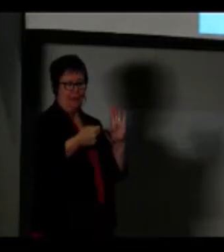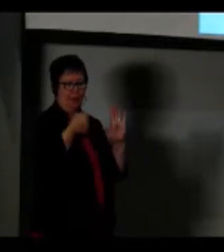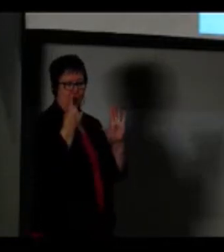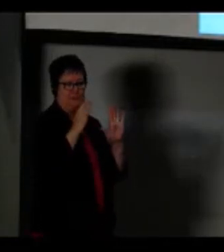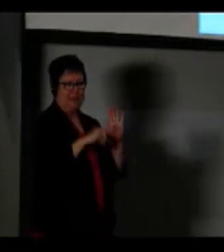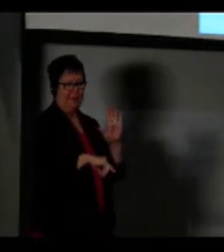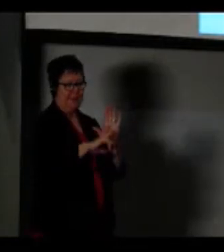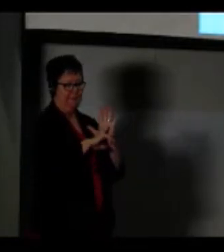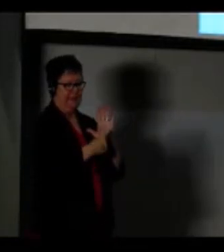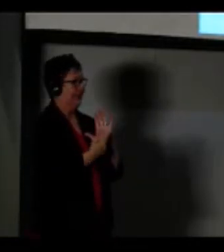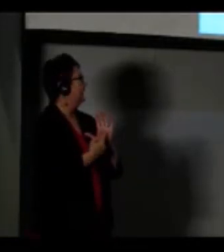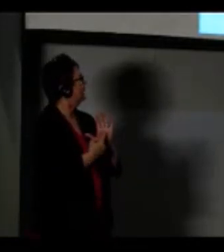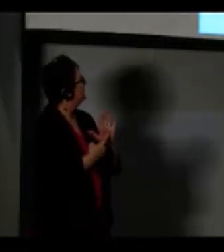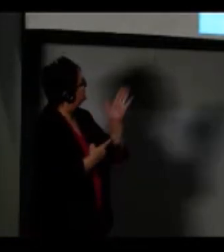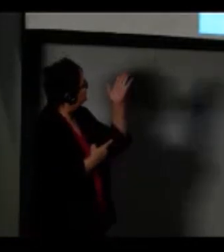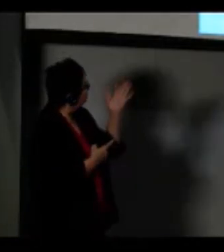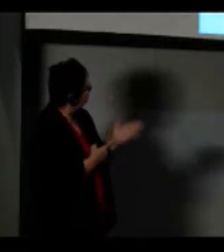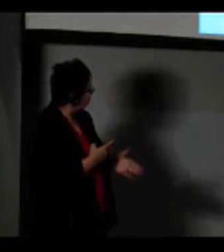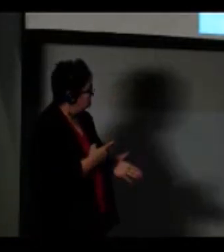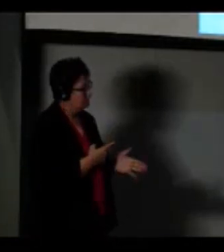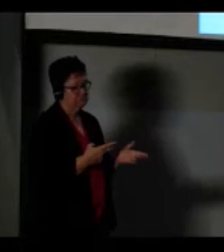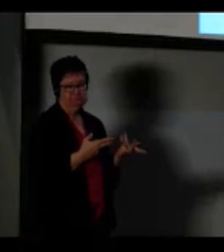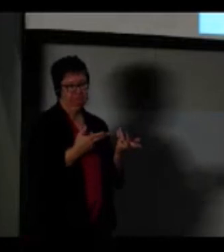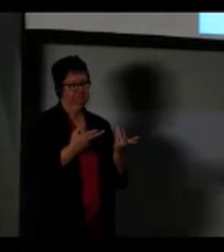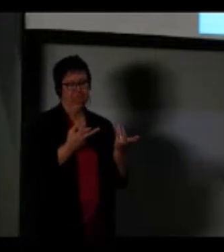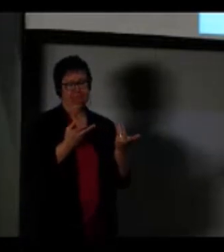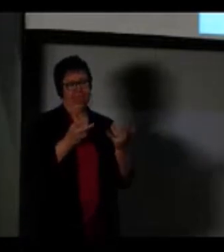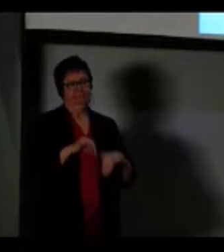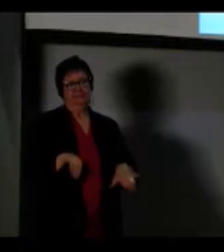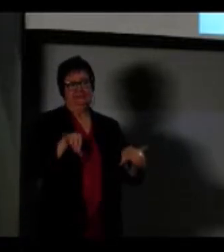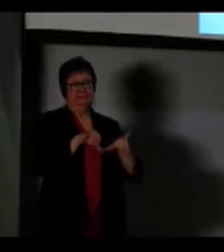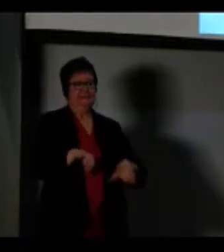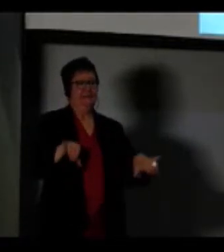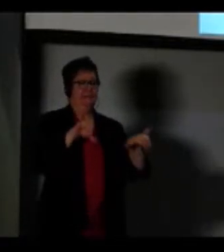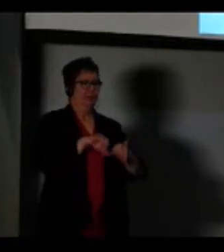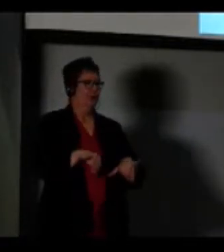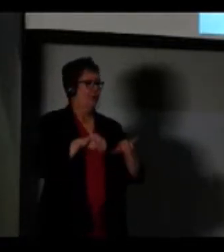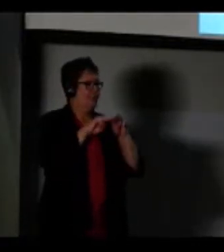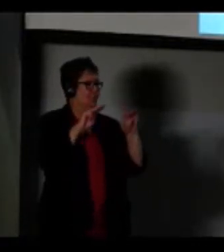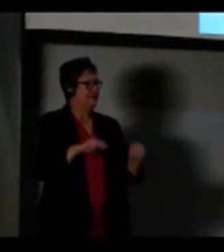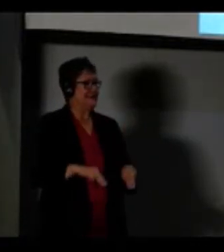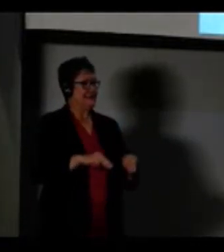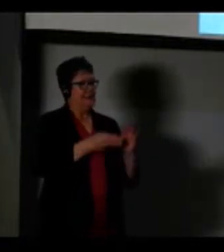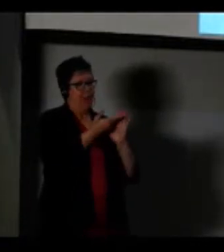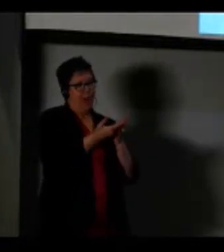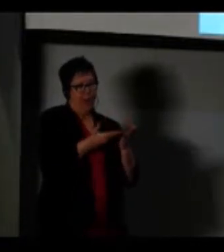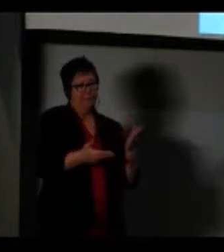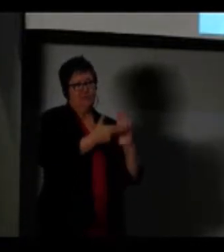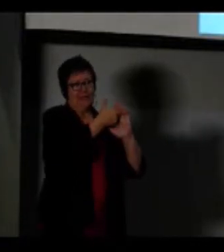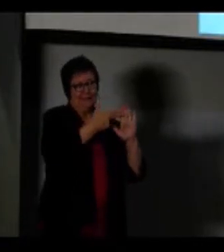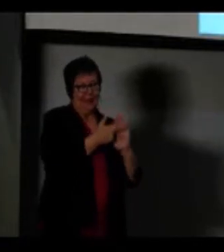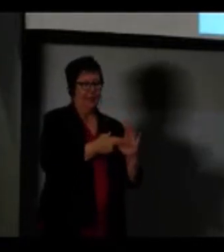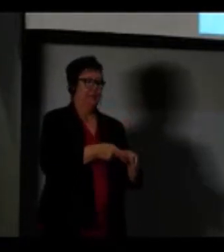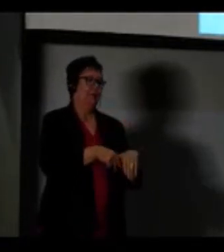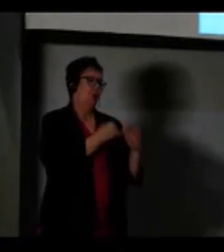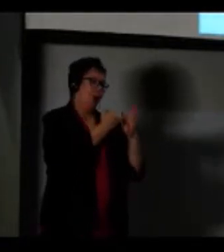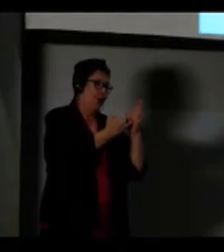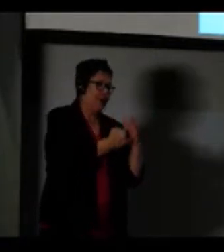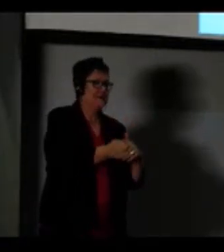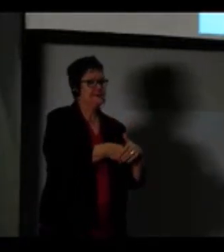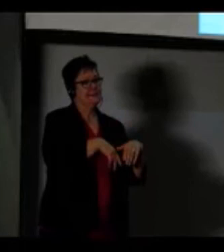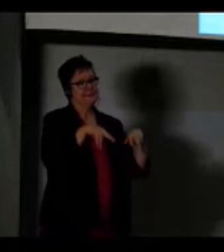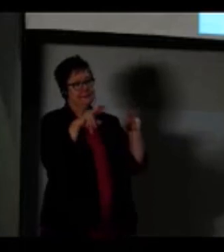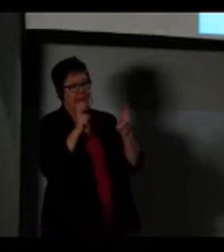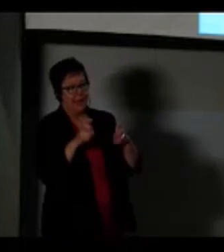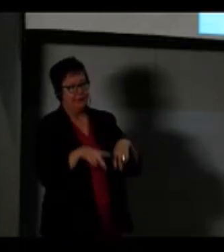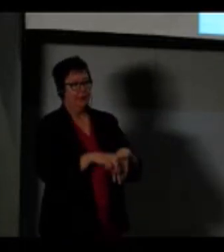its meaning. It follows all the typical museum object label protocols, artist title, date, dimensions, and so